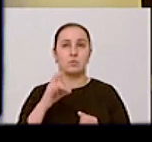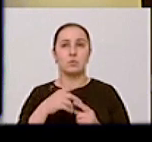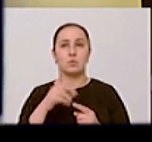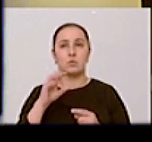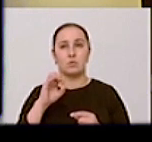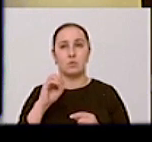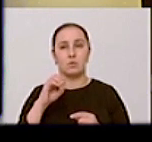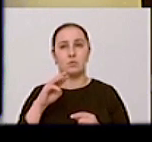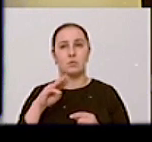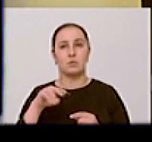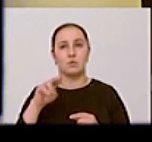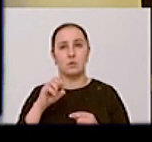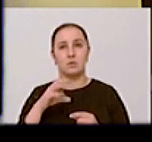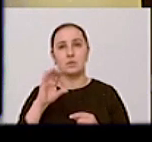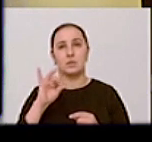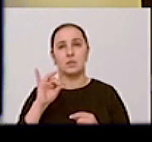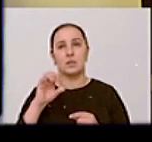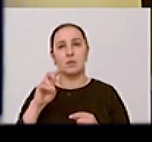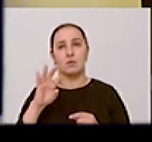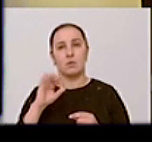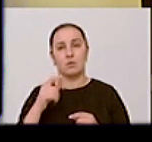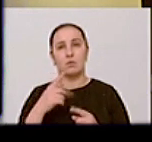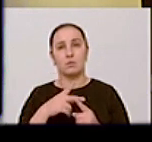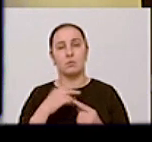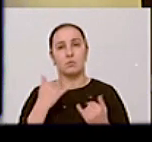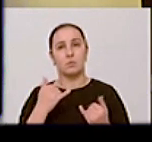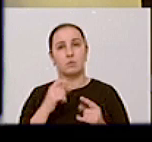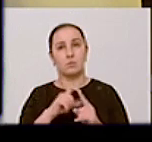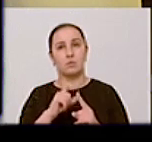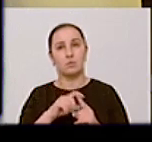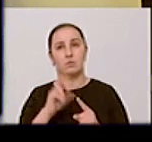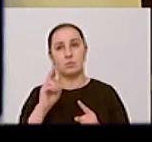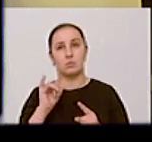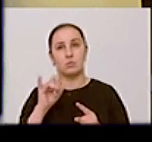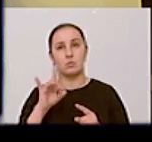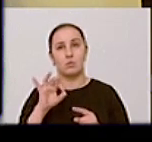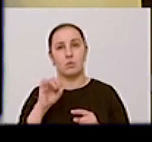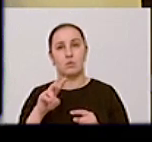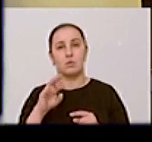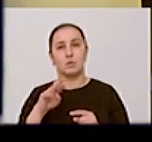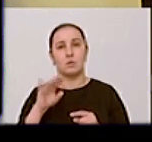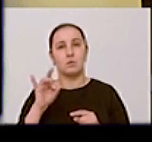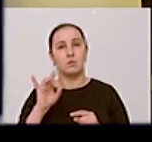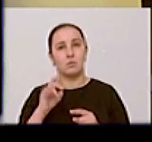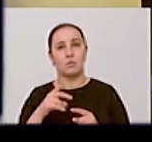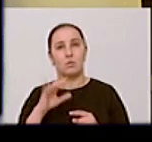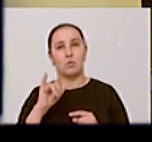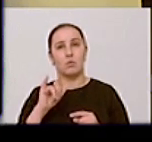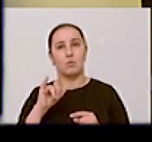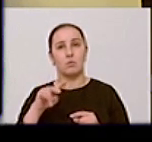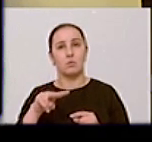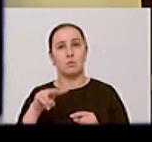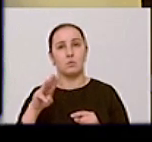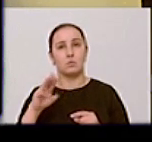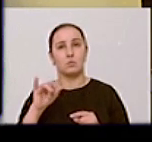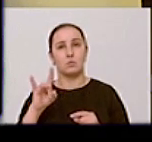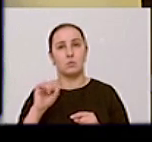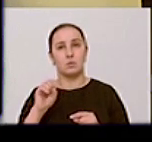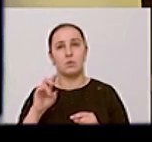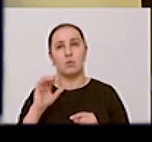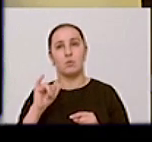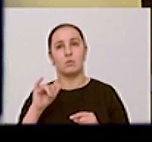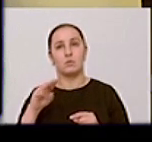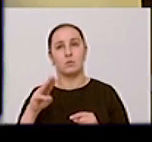yota digan, siloh bugungi kundagi ma'nosi qurol yaroq ma'nosida. O'lturar,